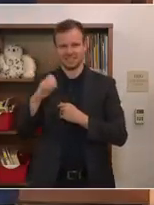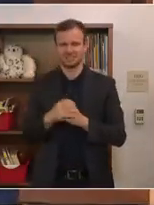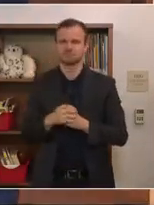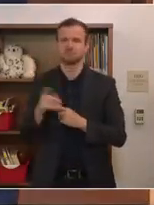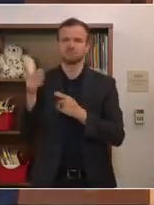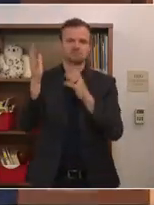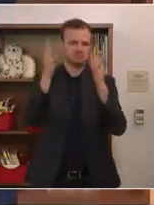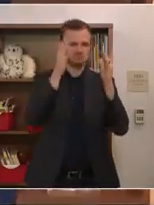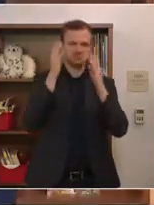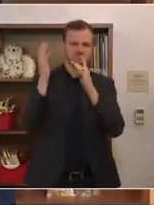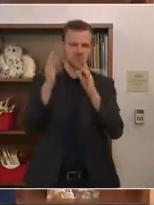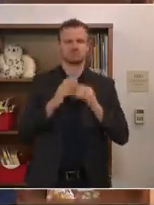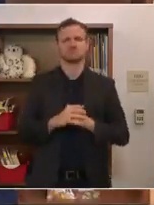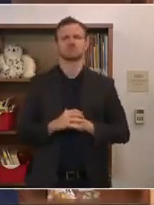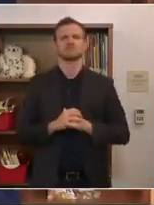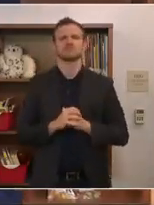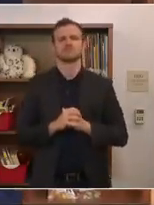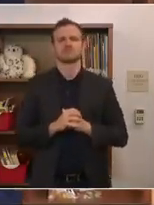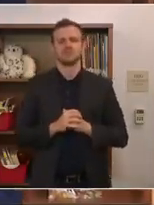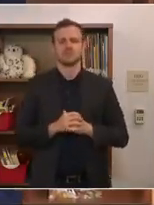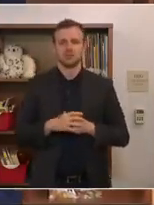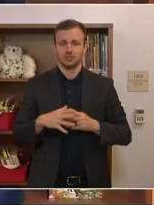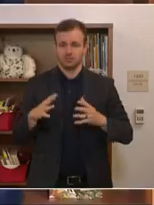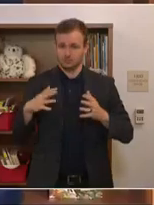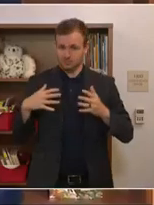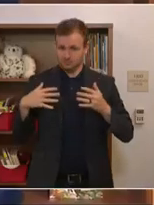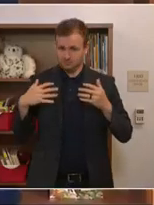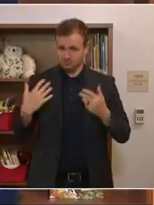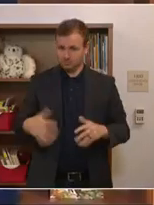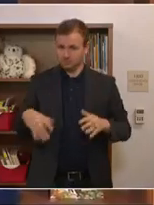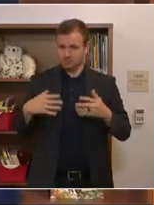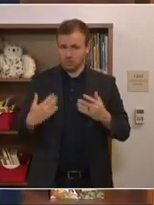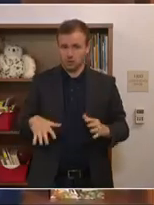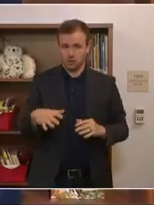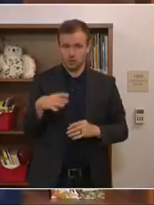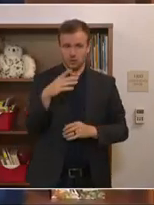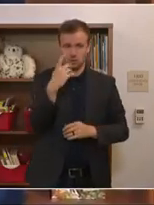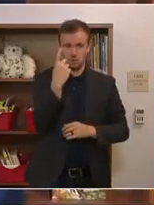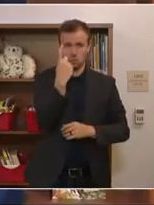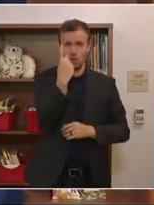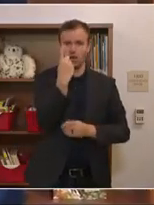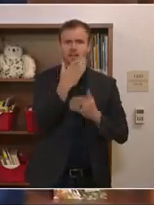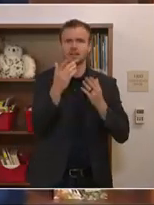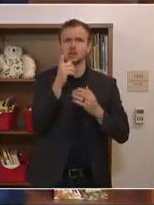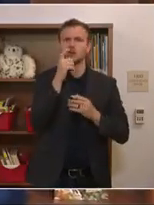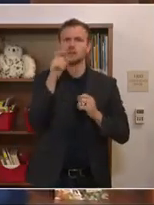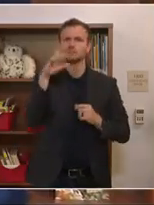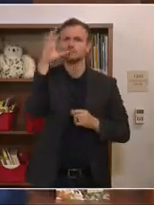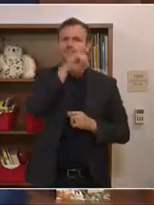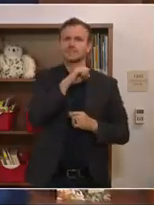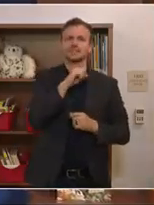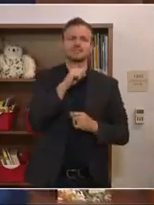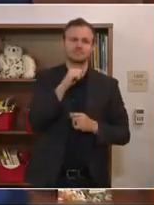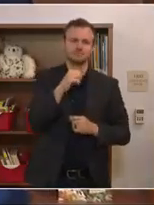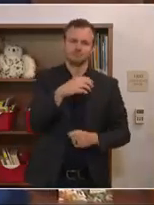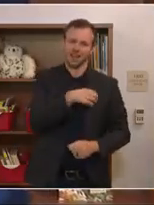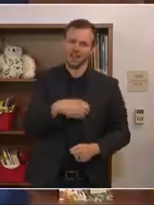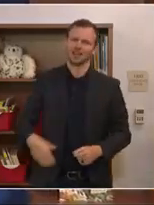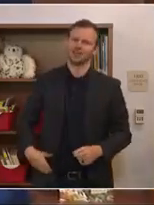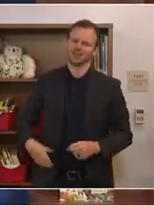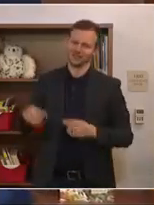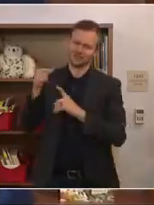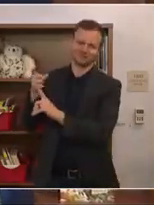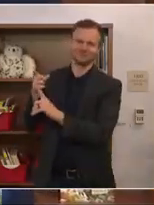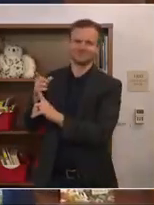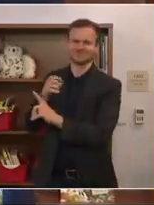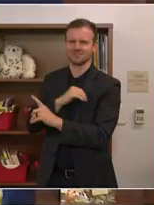Now, that's one big round of applause that we didn't give. Let's give our Mayor Muriel Bowser, a round of applause, big round of applause.